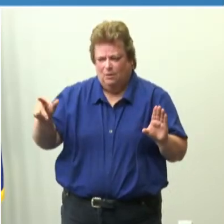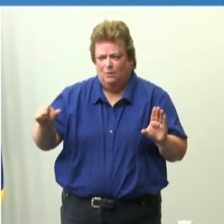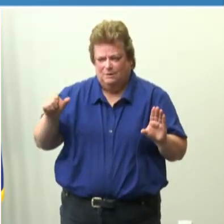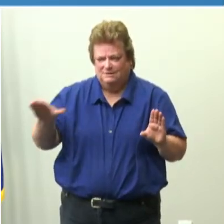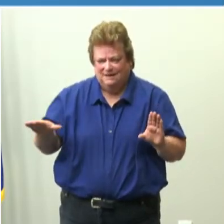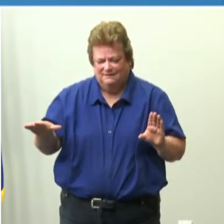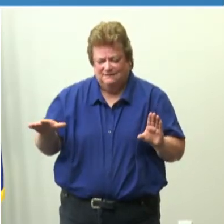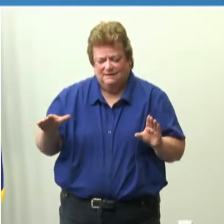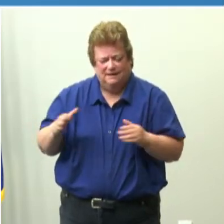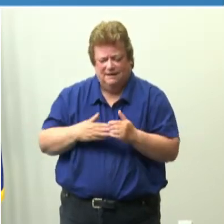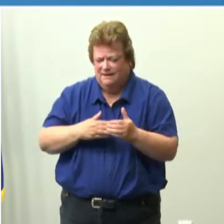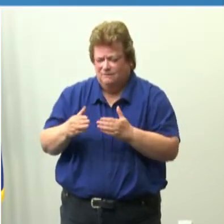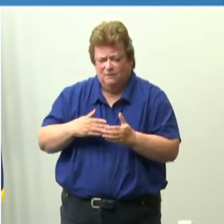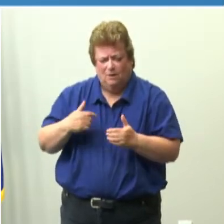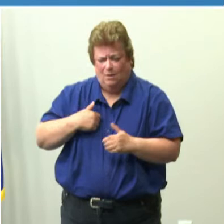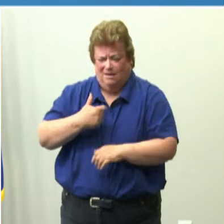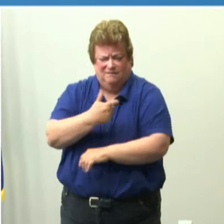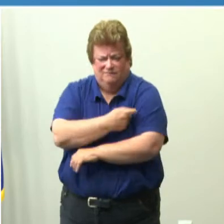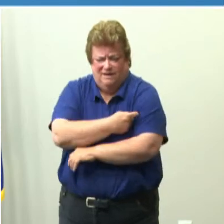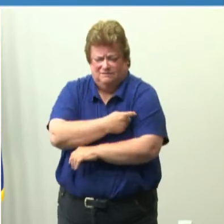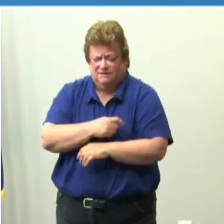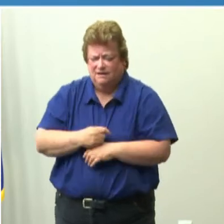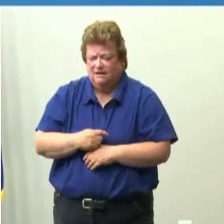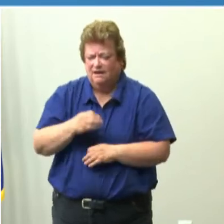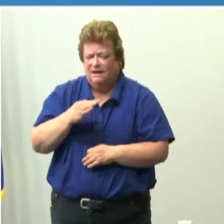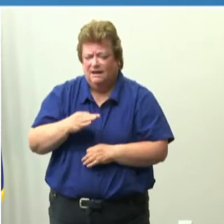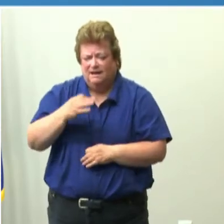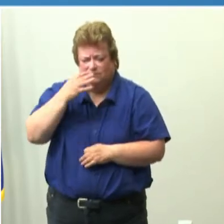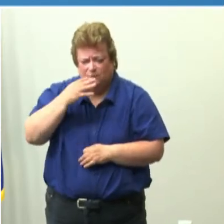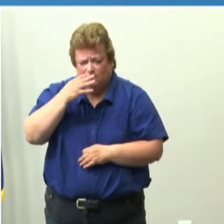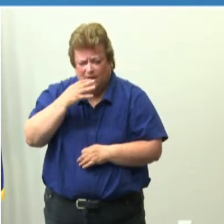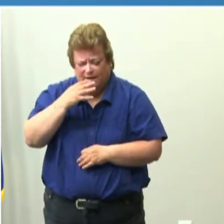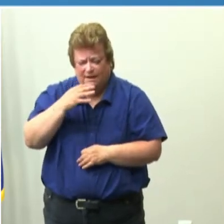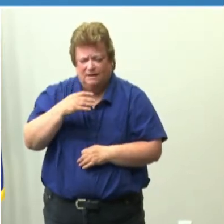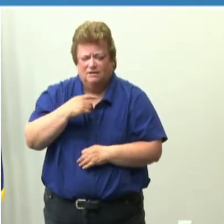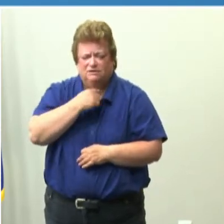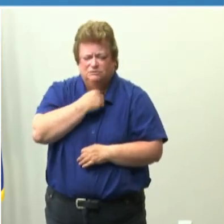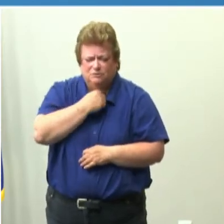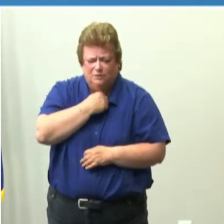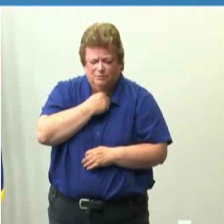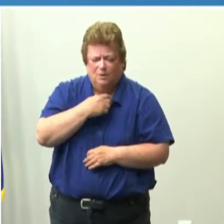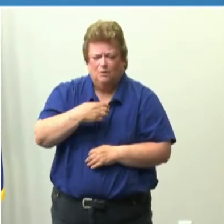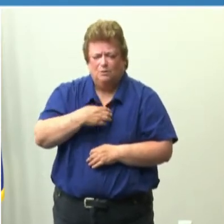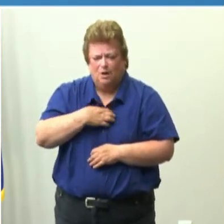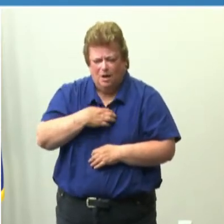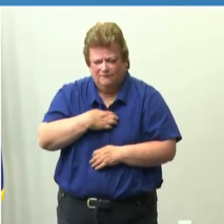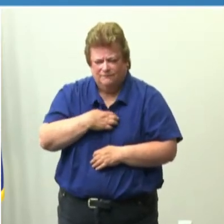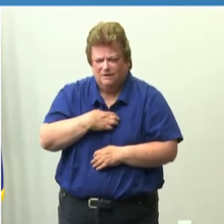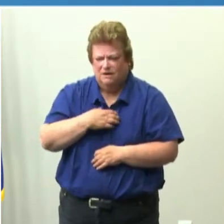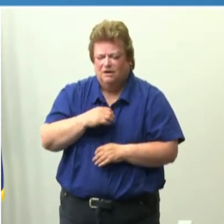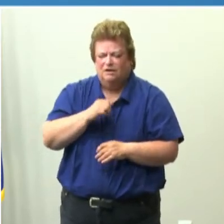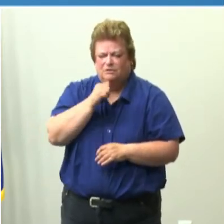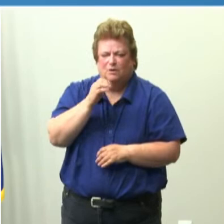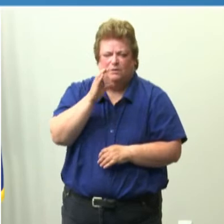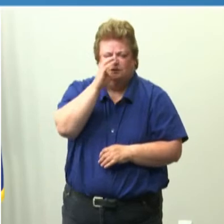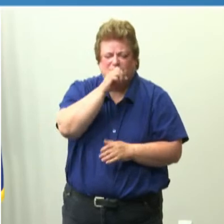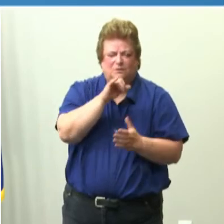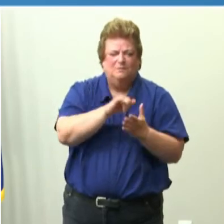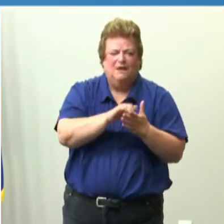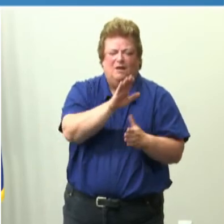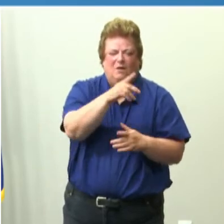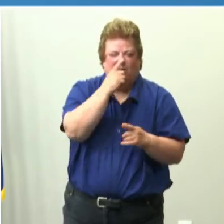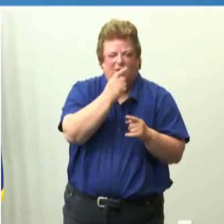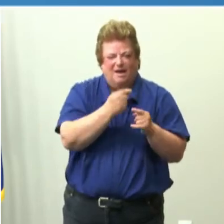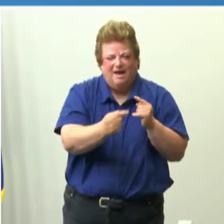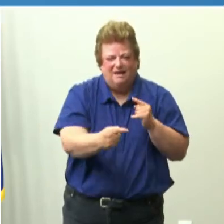if you're vaccinated. If you have a runny or stuffy nose, sore throat, or cough, please don't assume that it's only allergies,